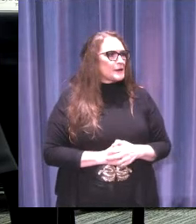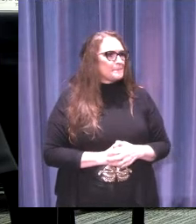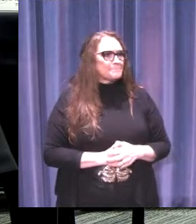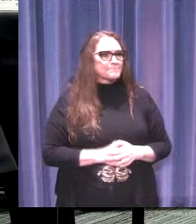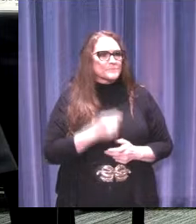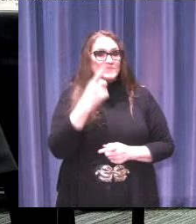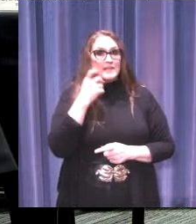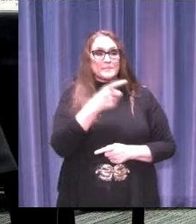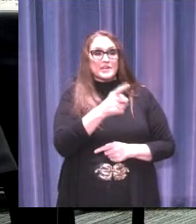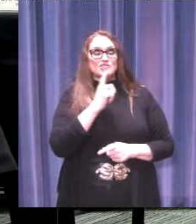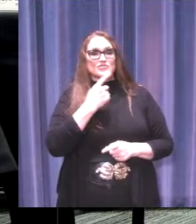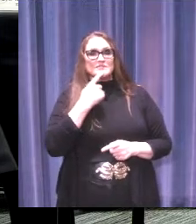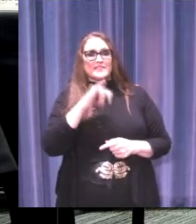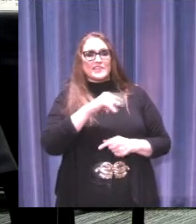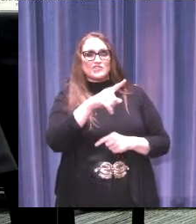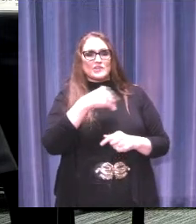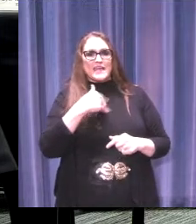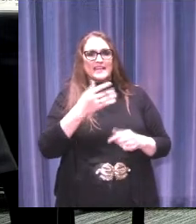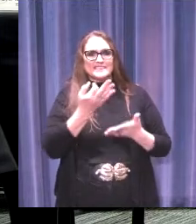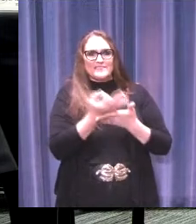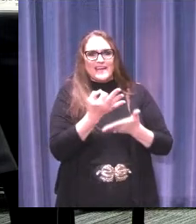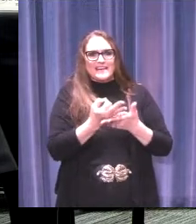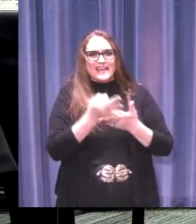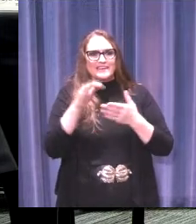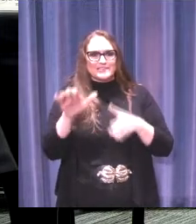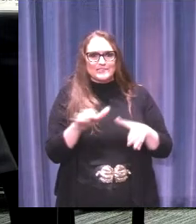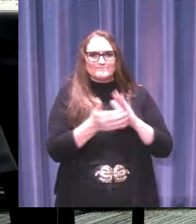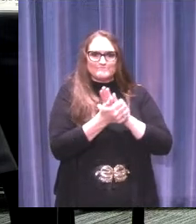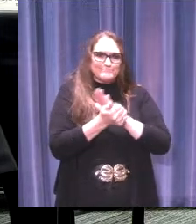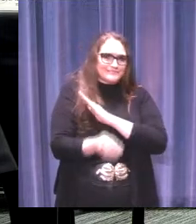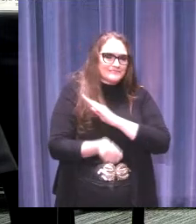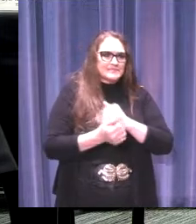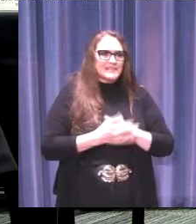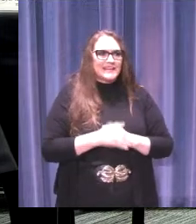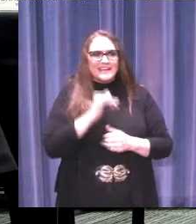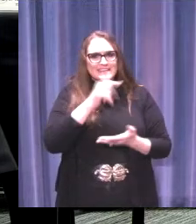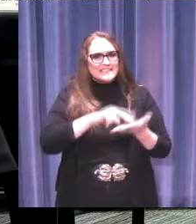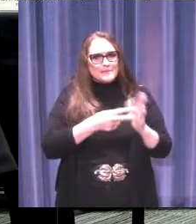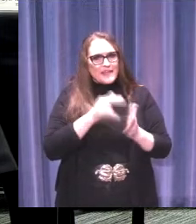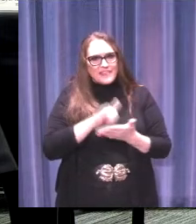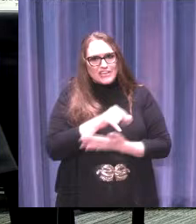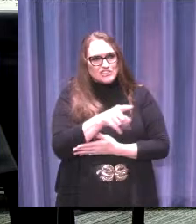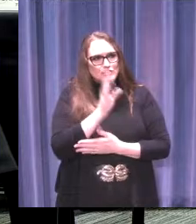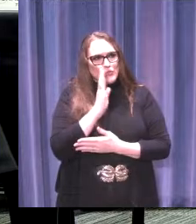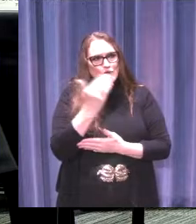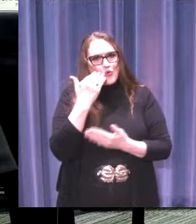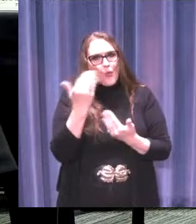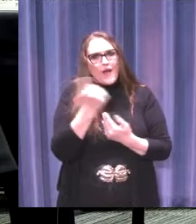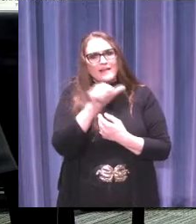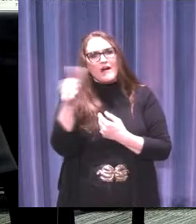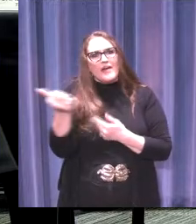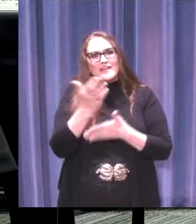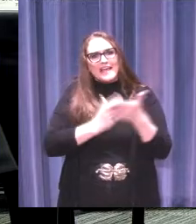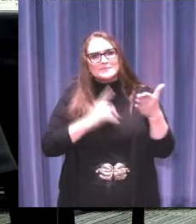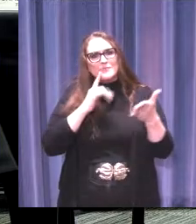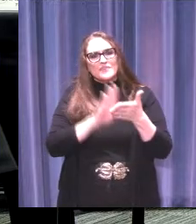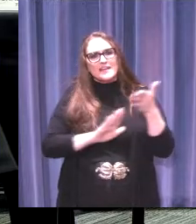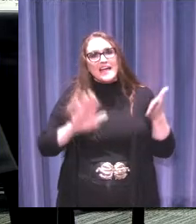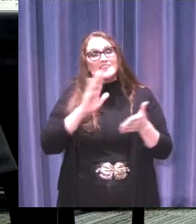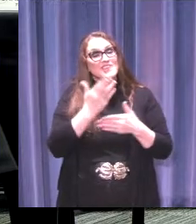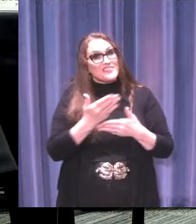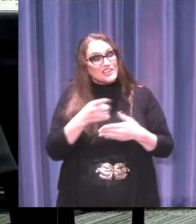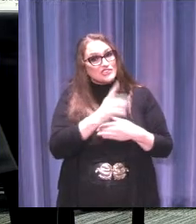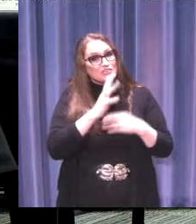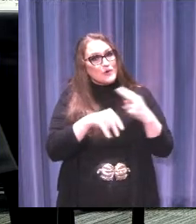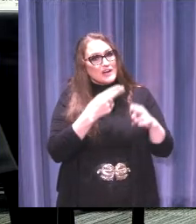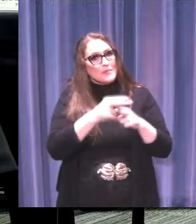because she alleges that she has this financial acumen. Doesn't mean that she would know any other aspect of the college. And the things that she